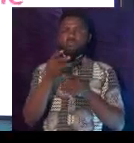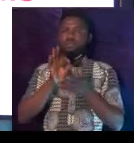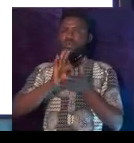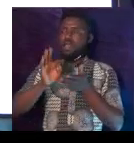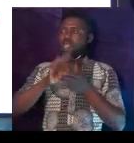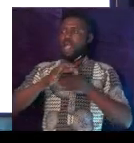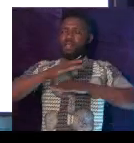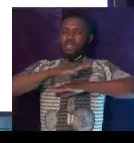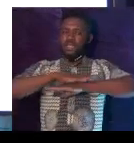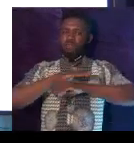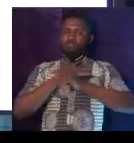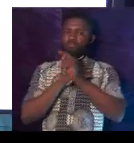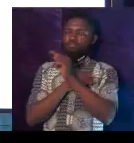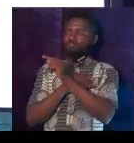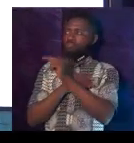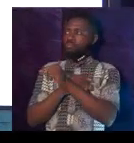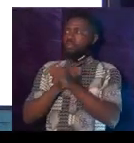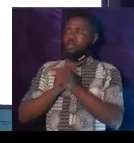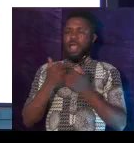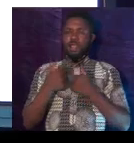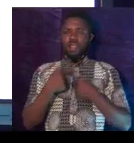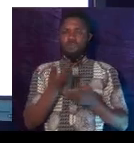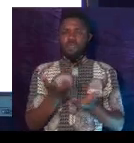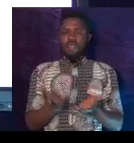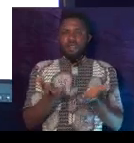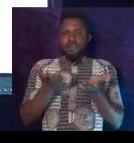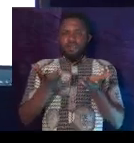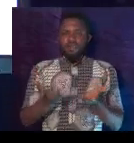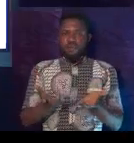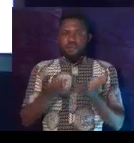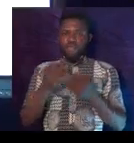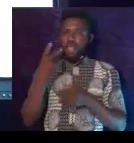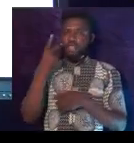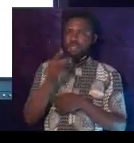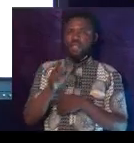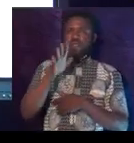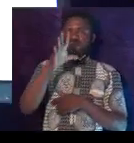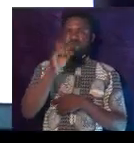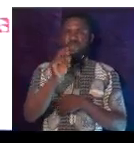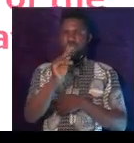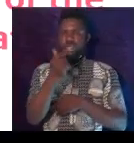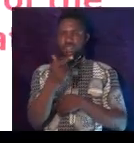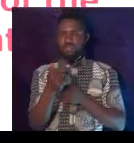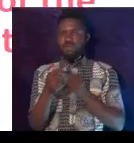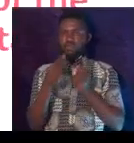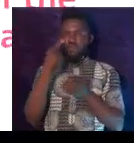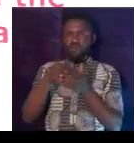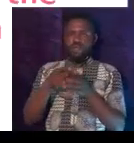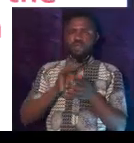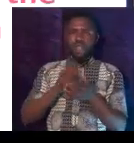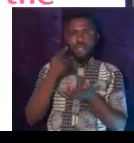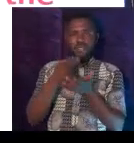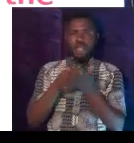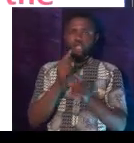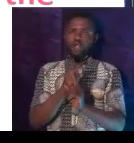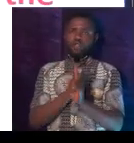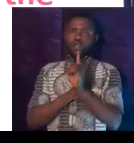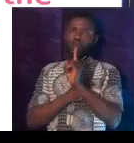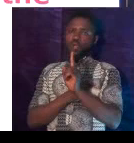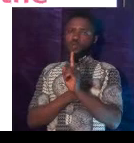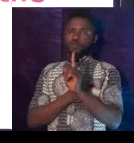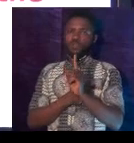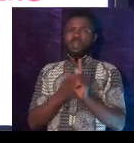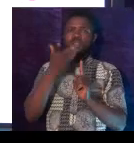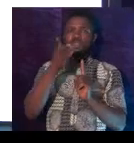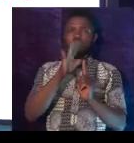table coming up right about here. Okay, so now I have the weight. I observe that there is 50 kilogram there, and when I check, I see only